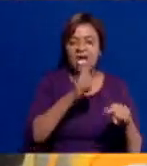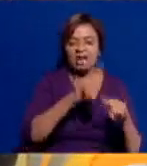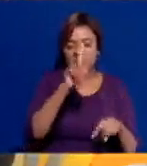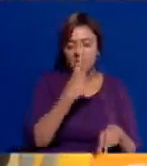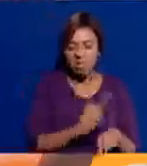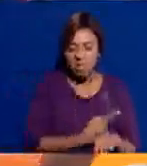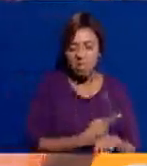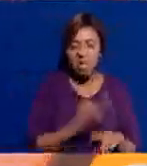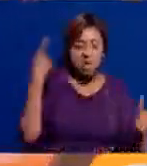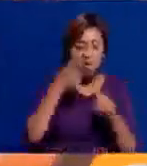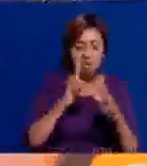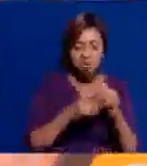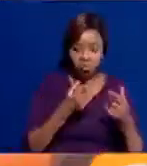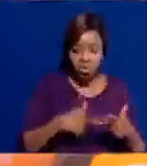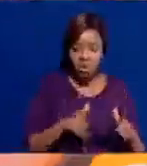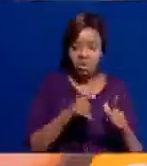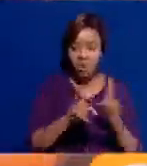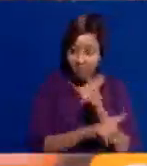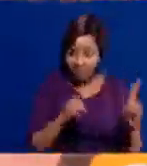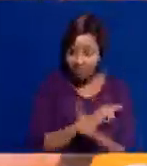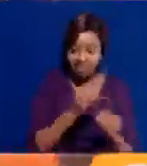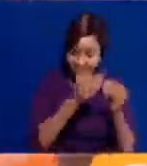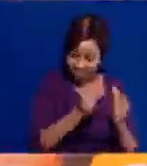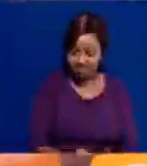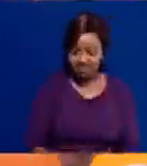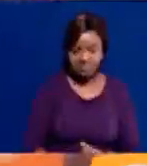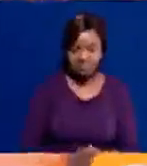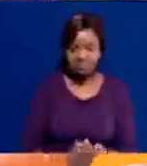more day to allow the completion of pending business. Chemutai Goin, Citizen TV.